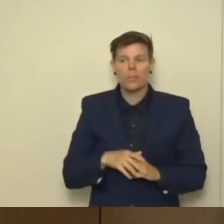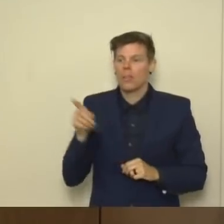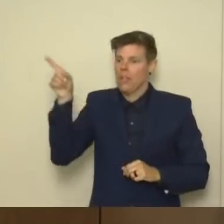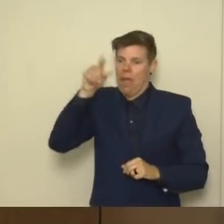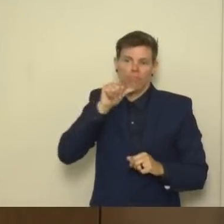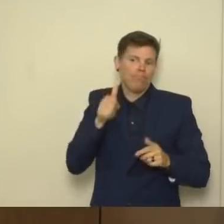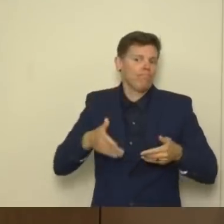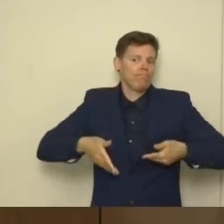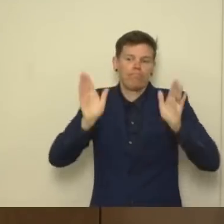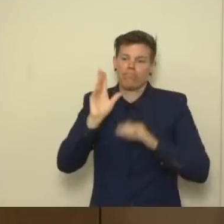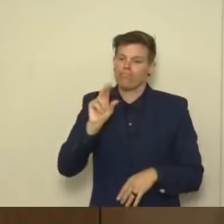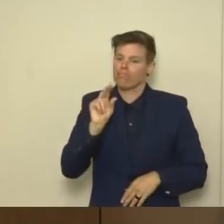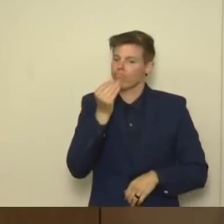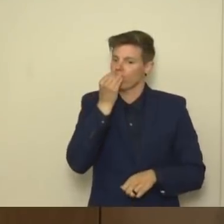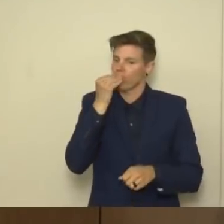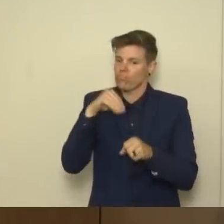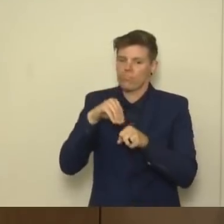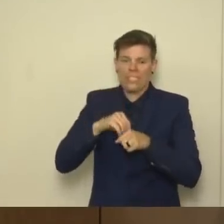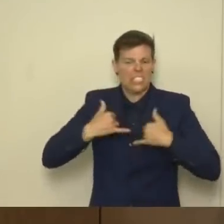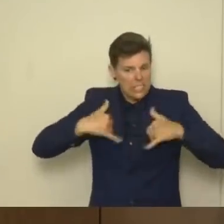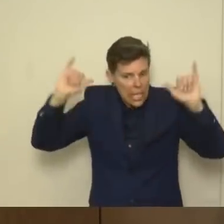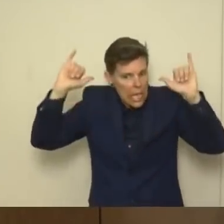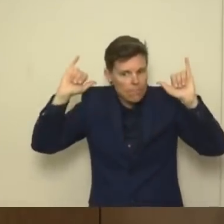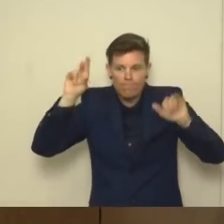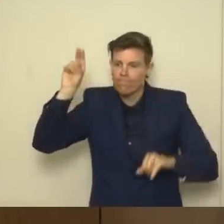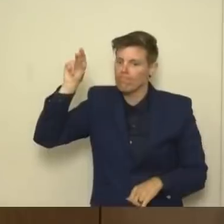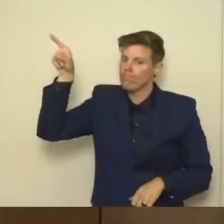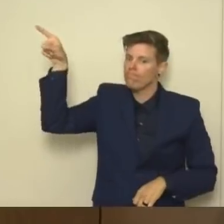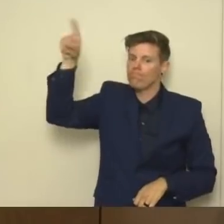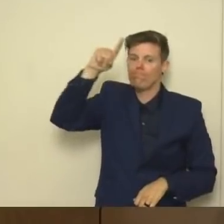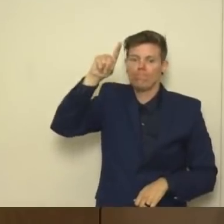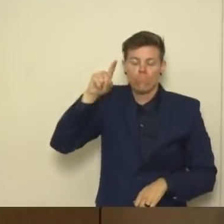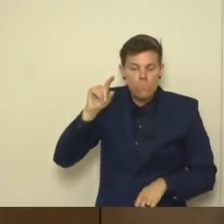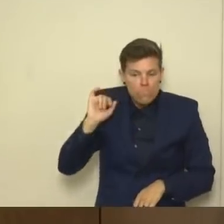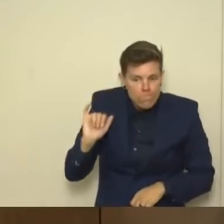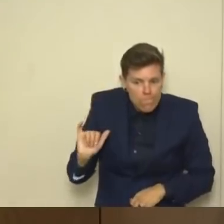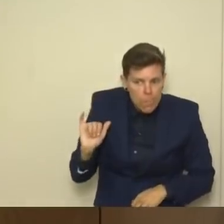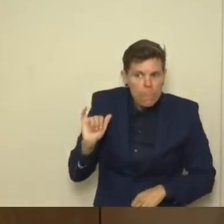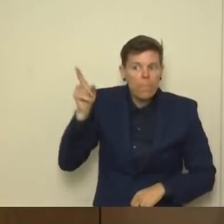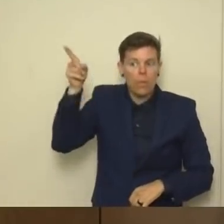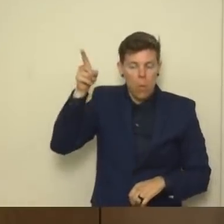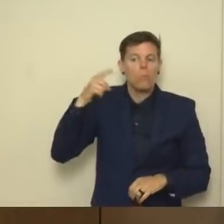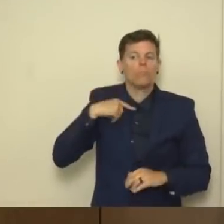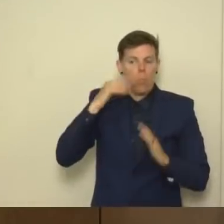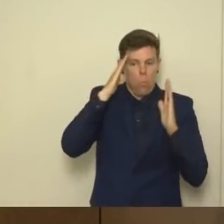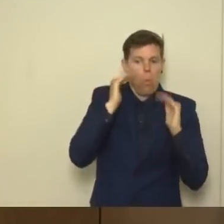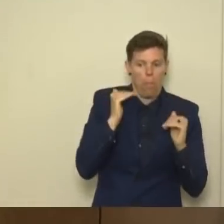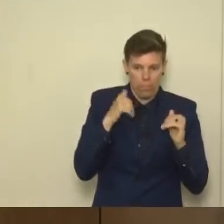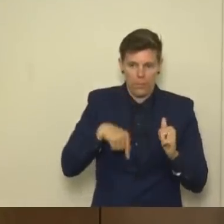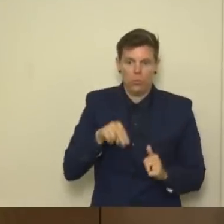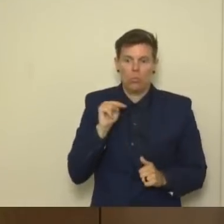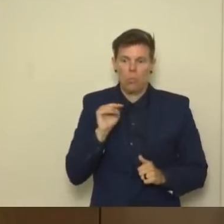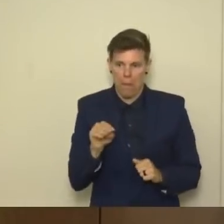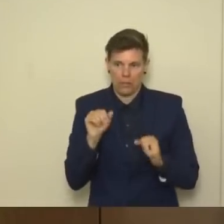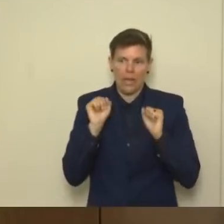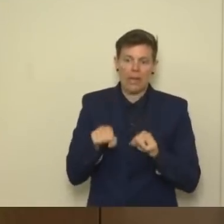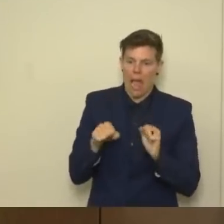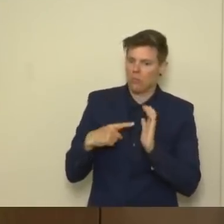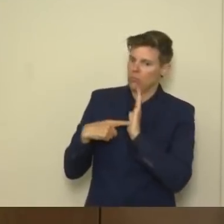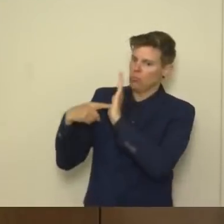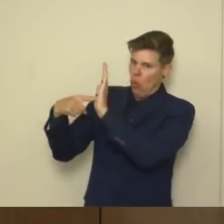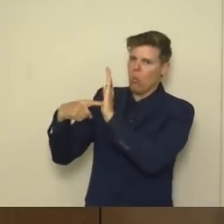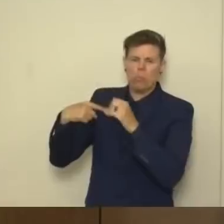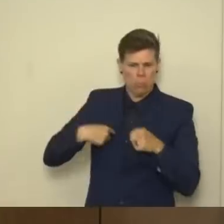in-room dining still. So I hope that New Mexico can prove that we can do it differently. And we're looking at any number of